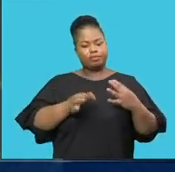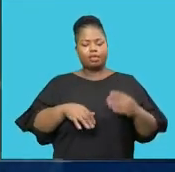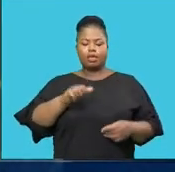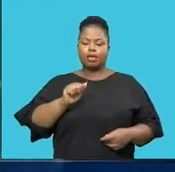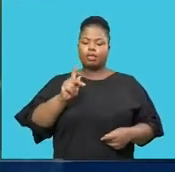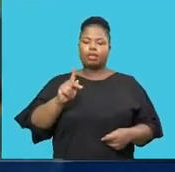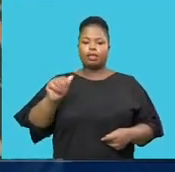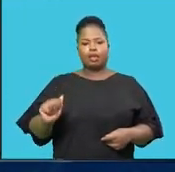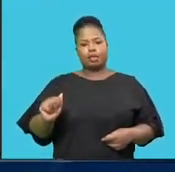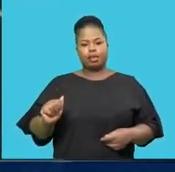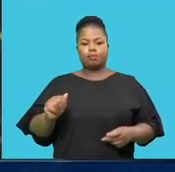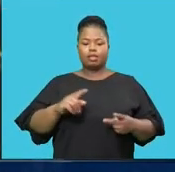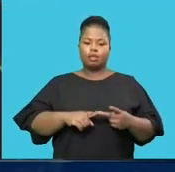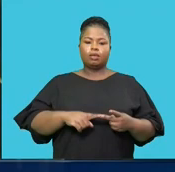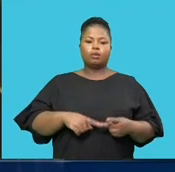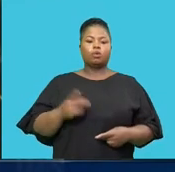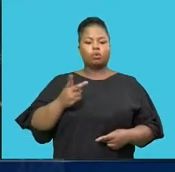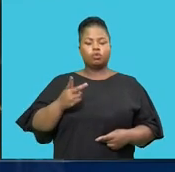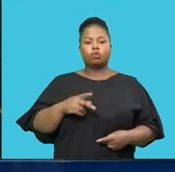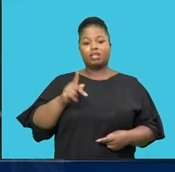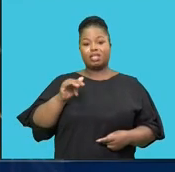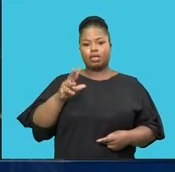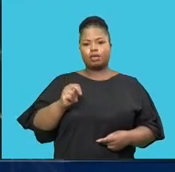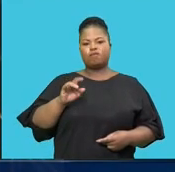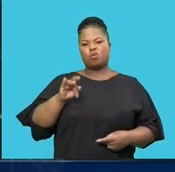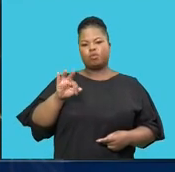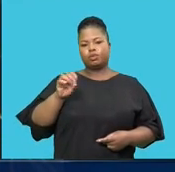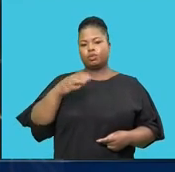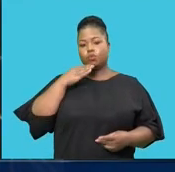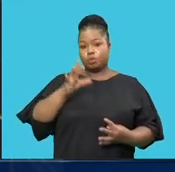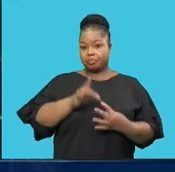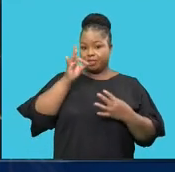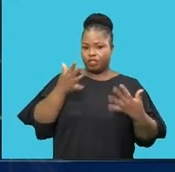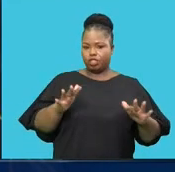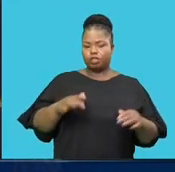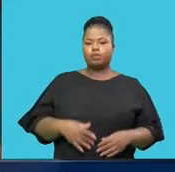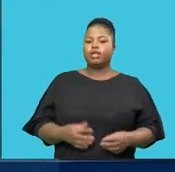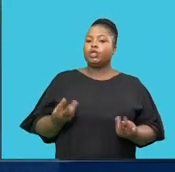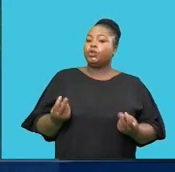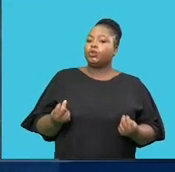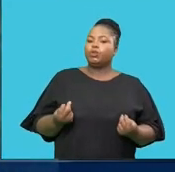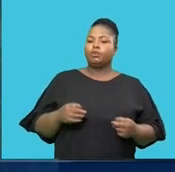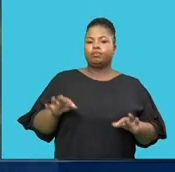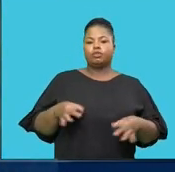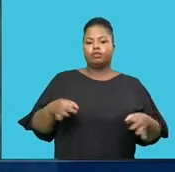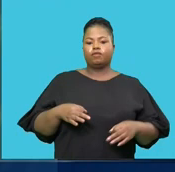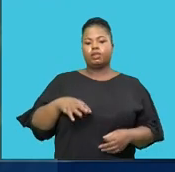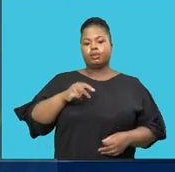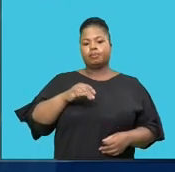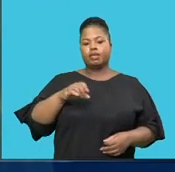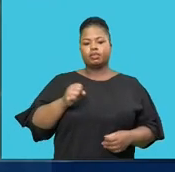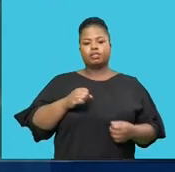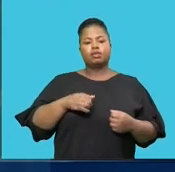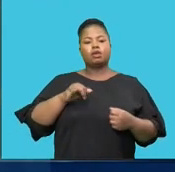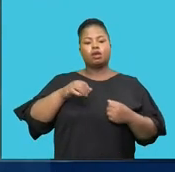aka eo lebitso la hae e leng Kenan Forbes ya fumaneng kgetho a ba monyaga ya morao tjena ya Miss Country mekgahlelong